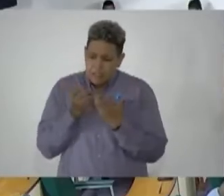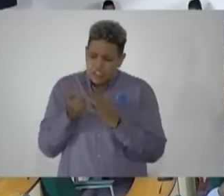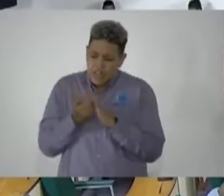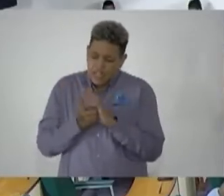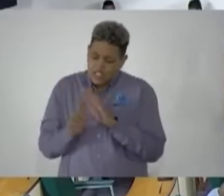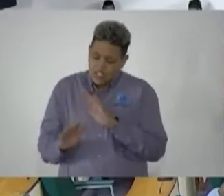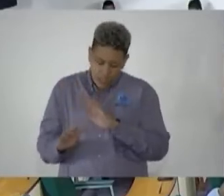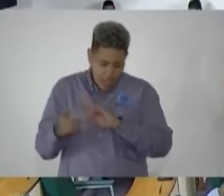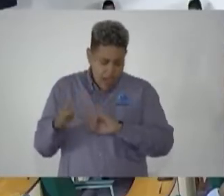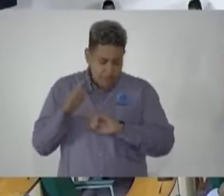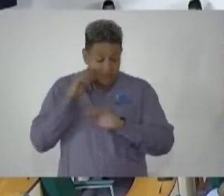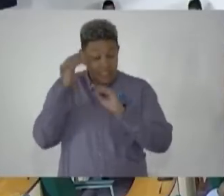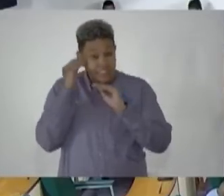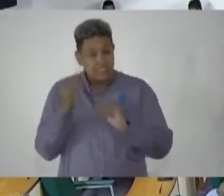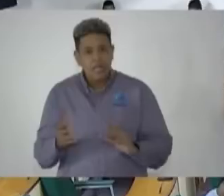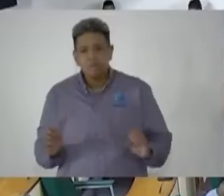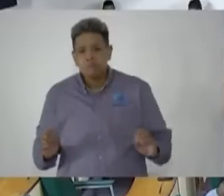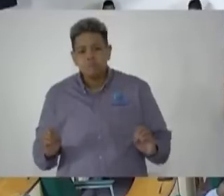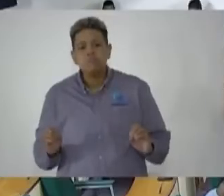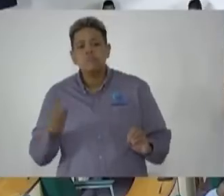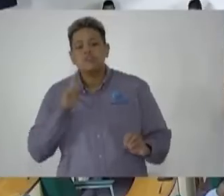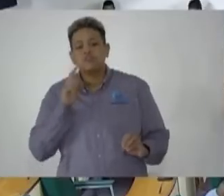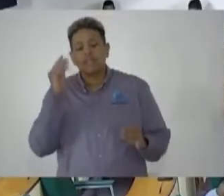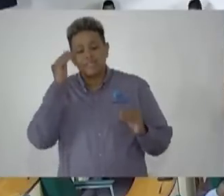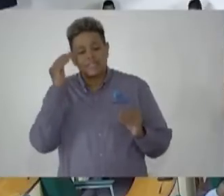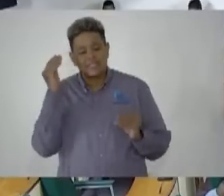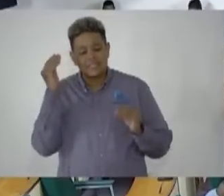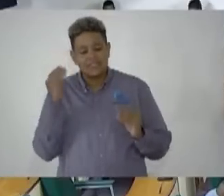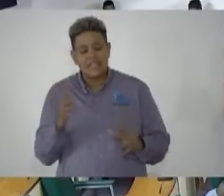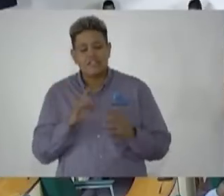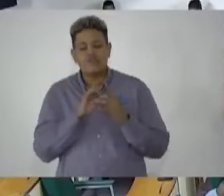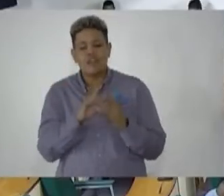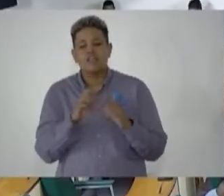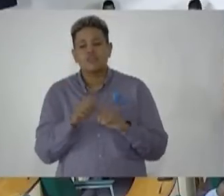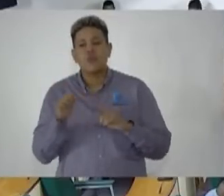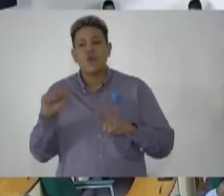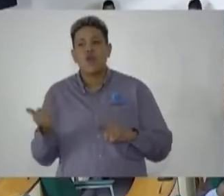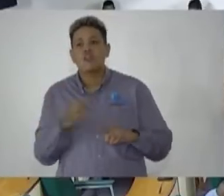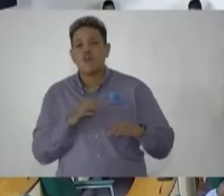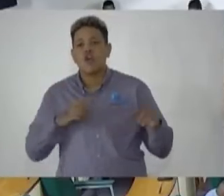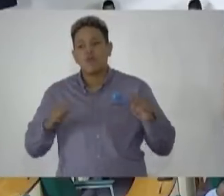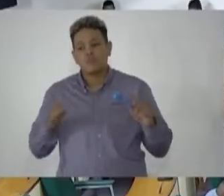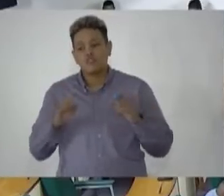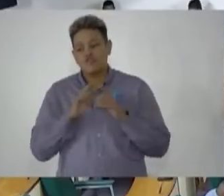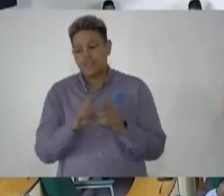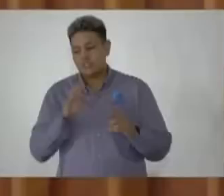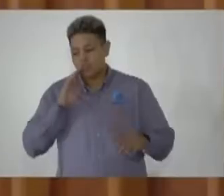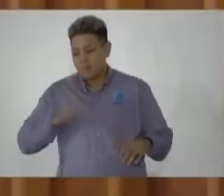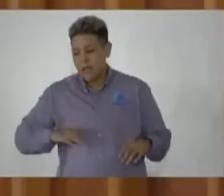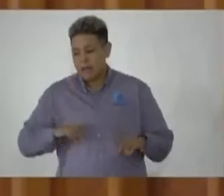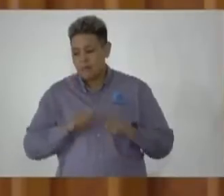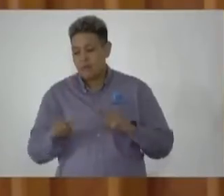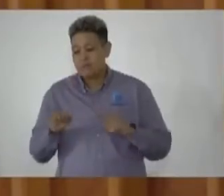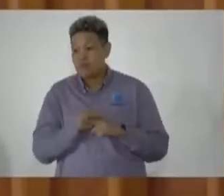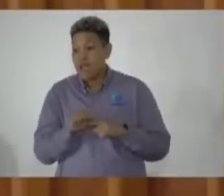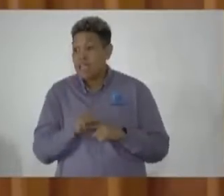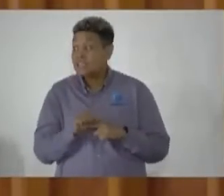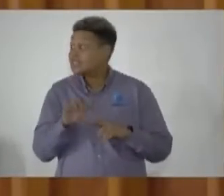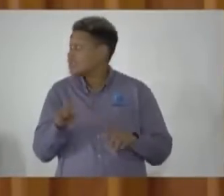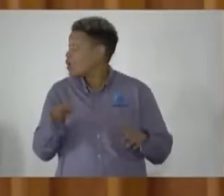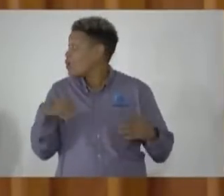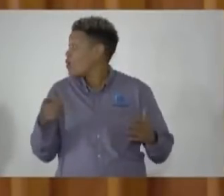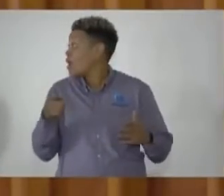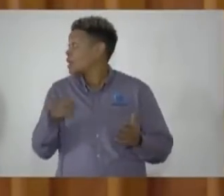that says so, although it says so in relation to other commissions of Parliament. But the practice is that they